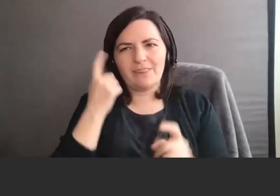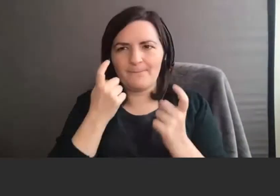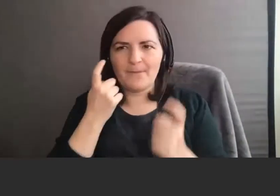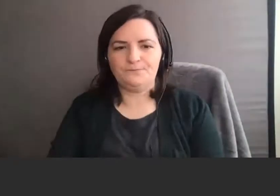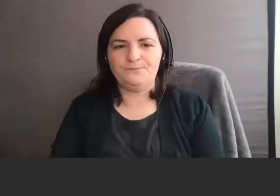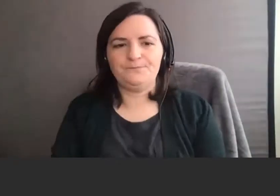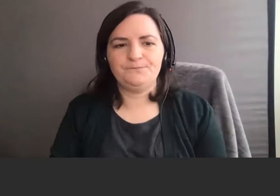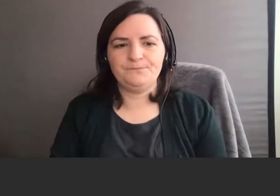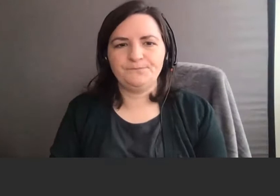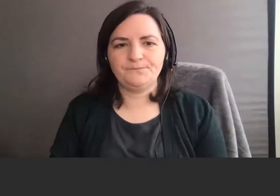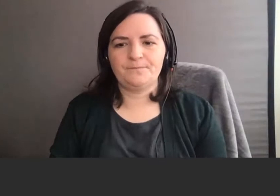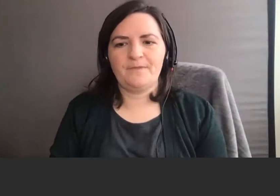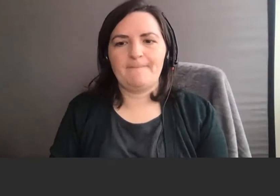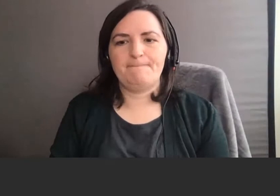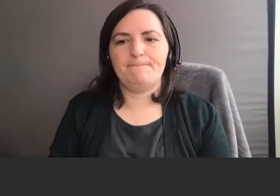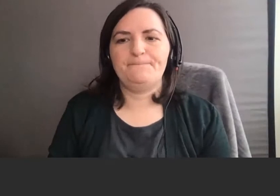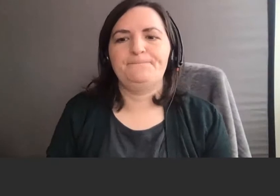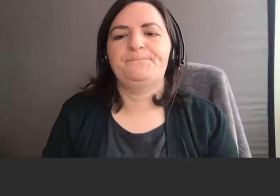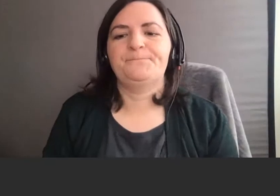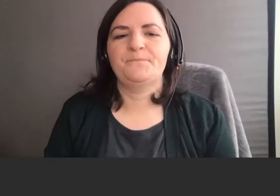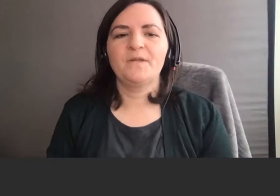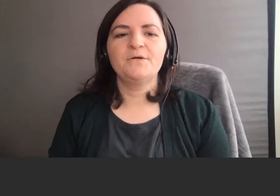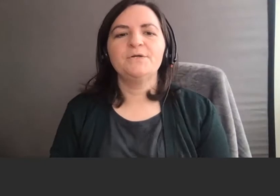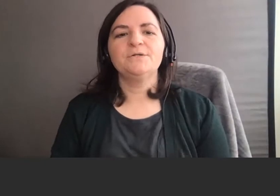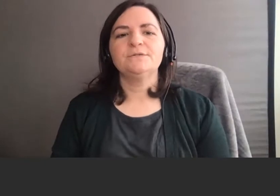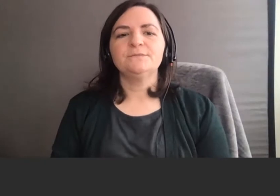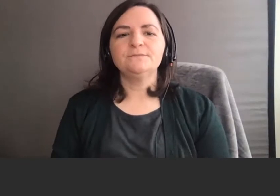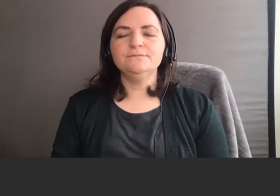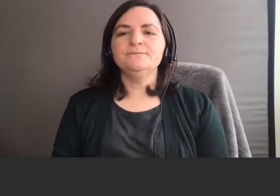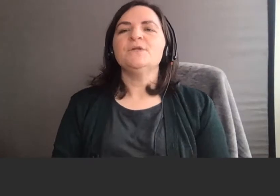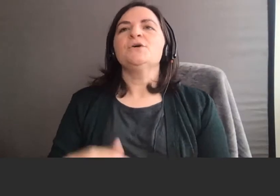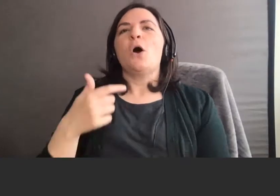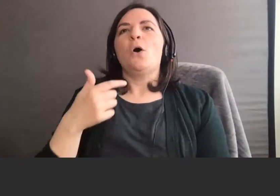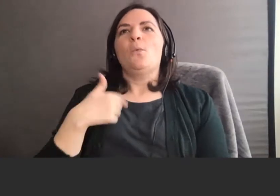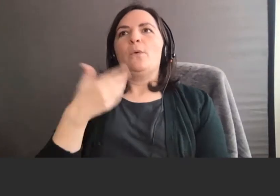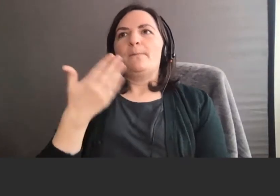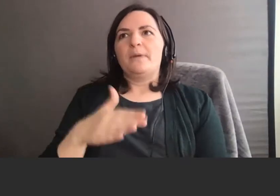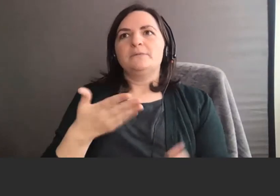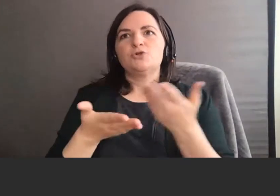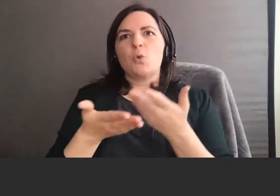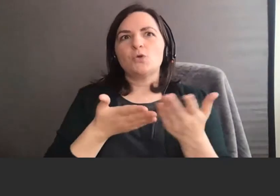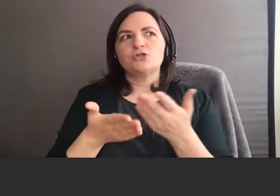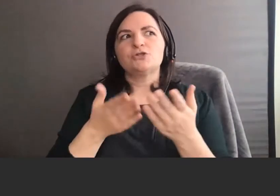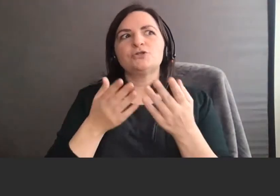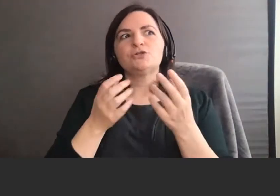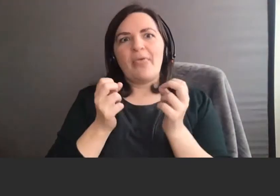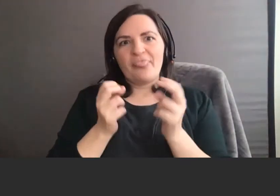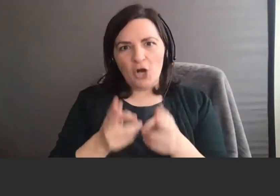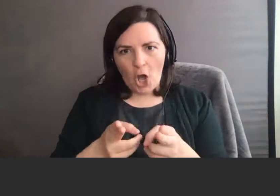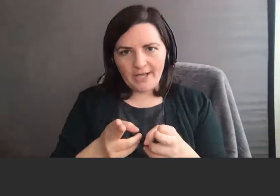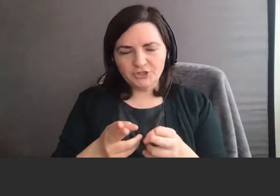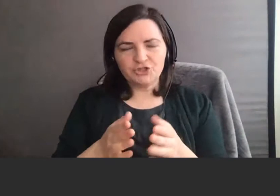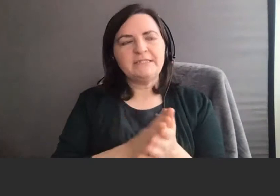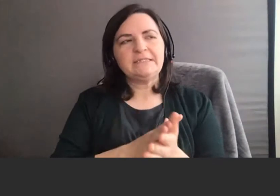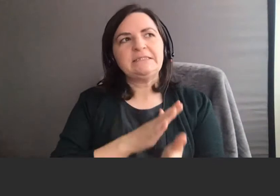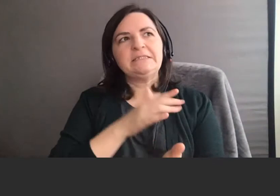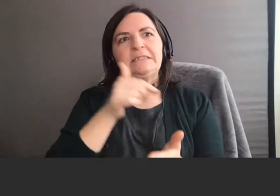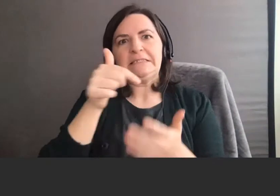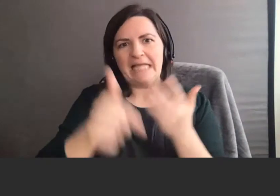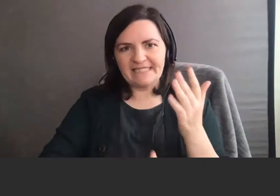Okay, so a little bit about methodology. We've talked in detail about the Fiverr